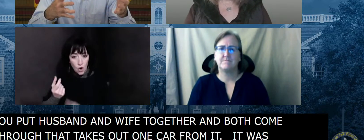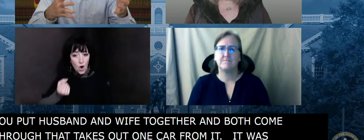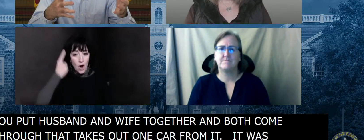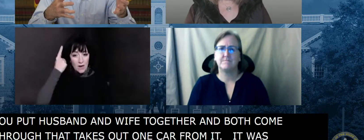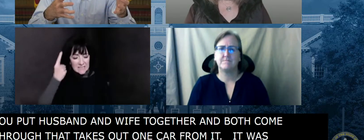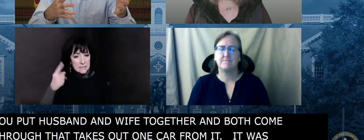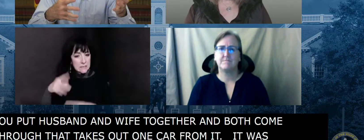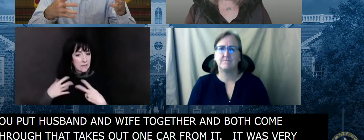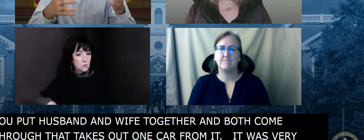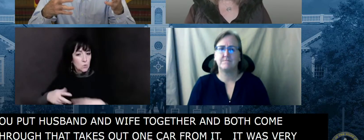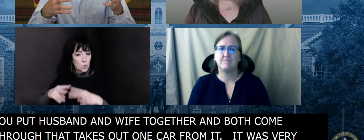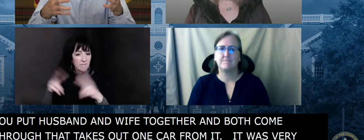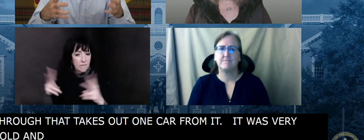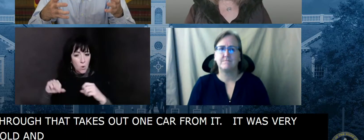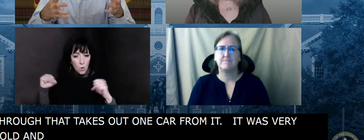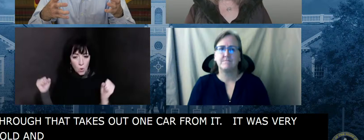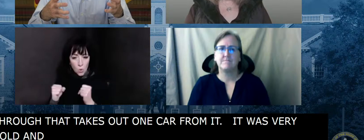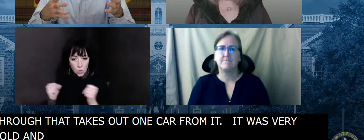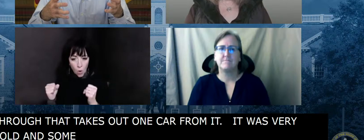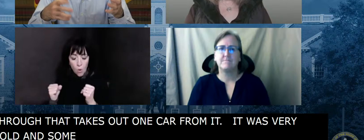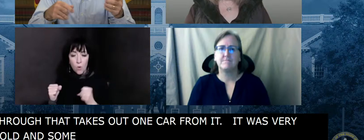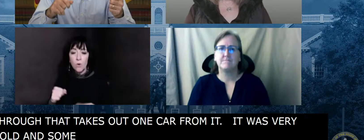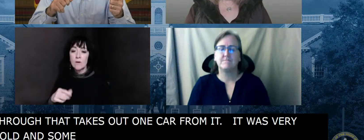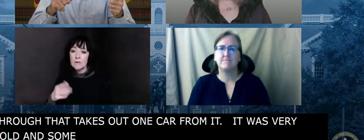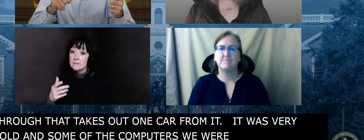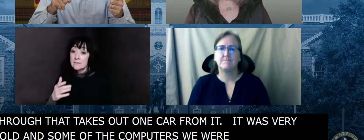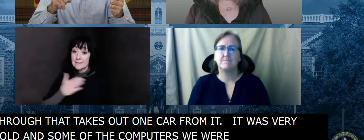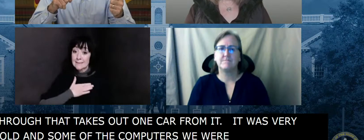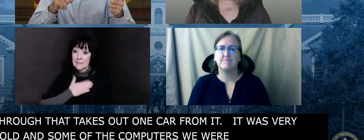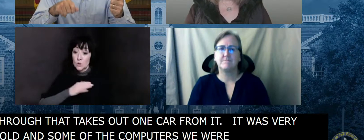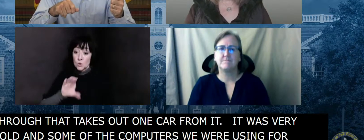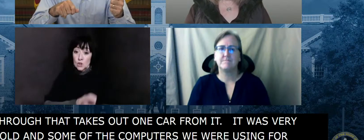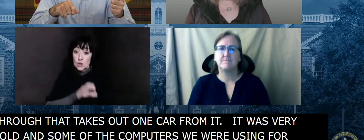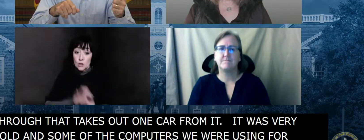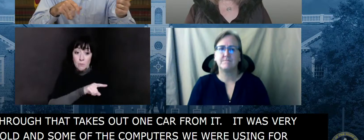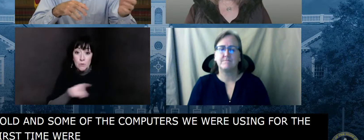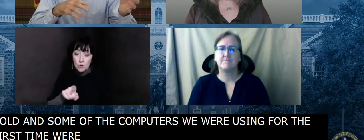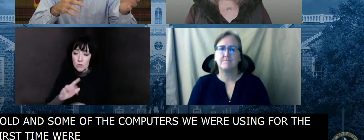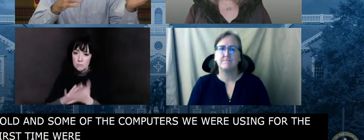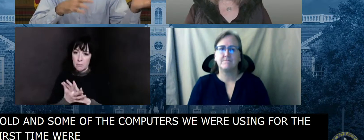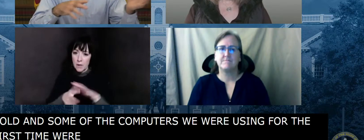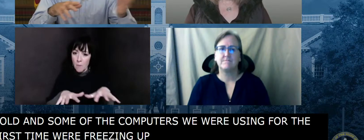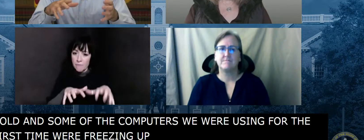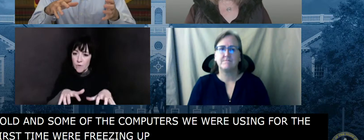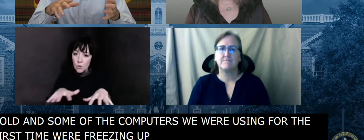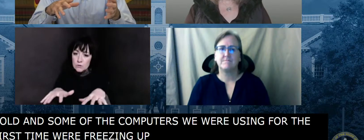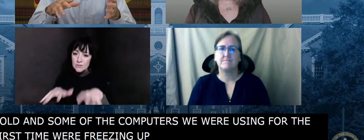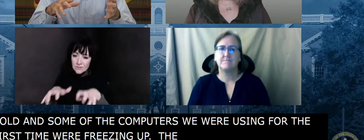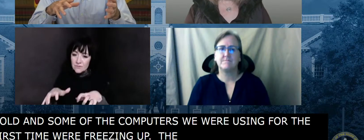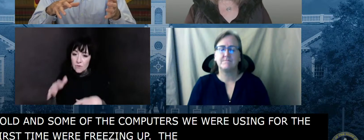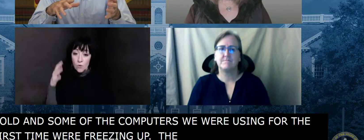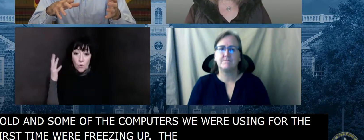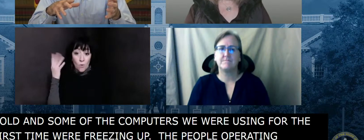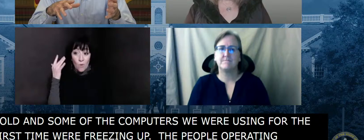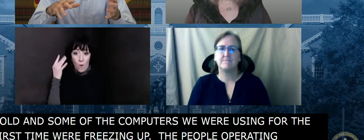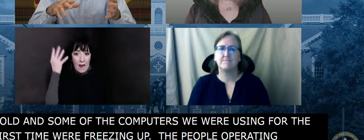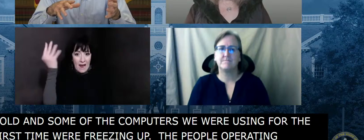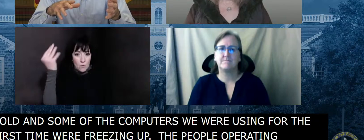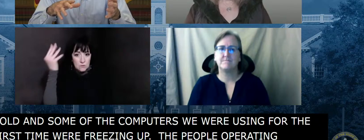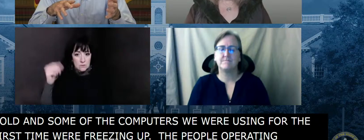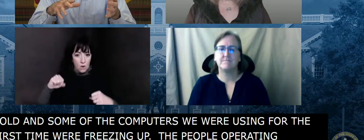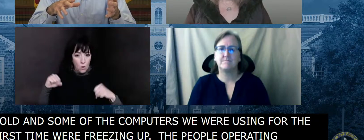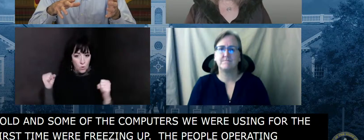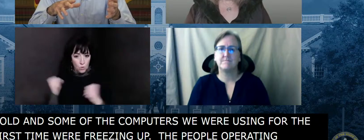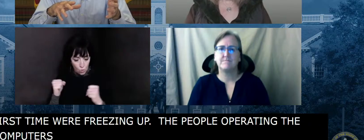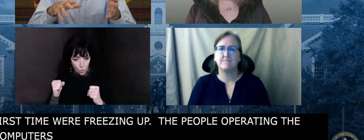using for the first time were freezing up. The people who were operating the computers, because folks hadn't filled out